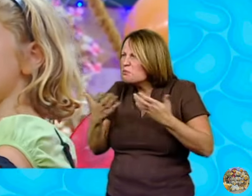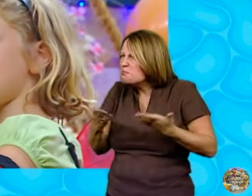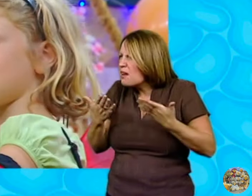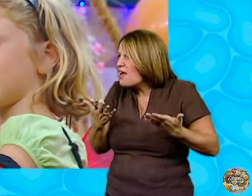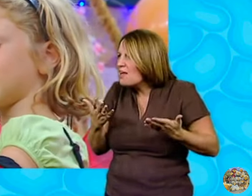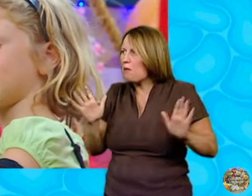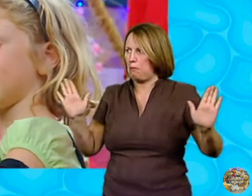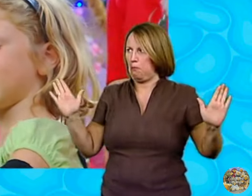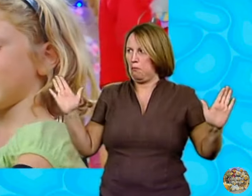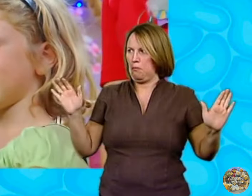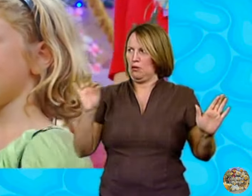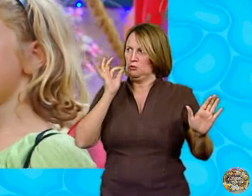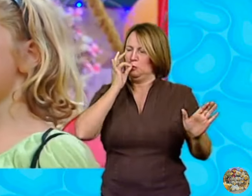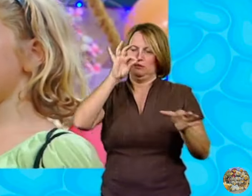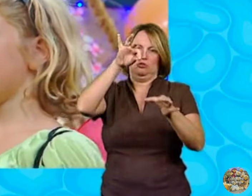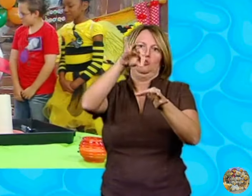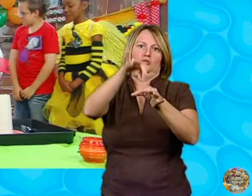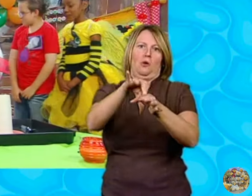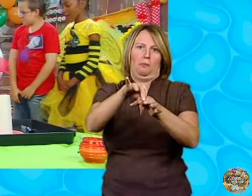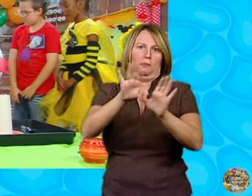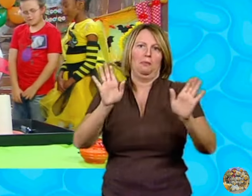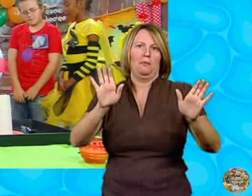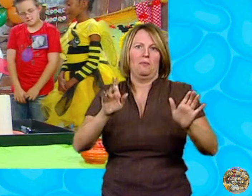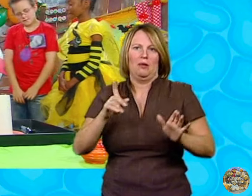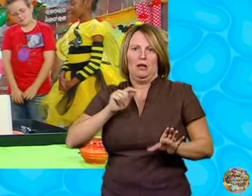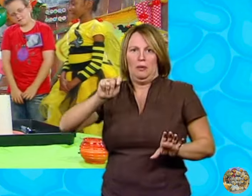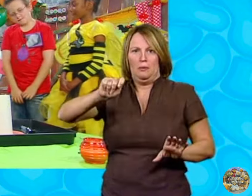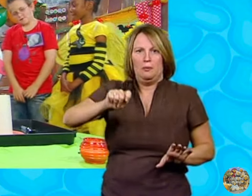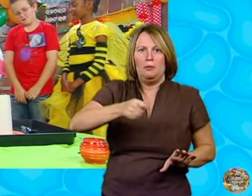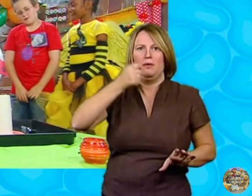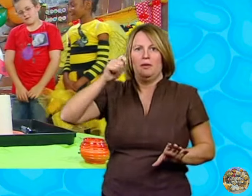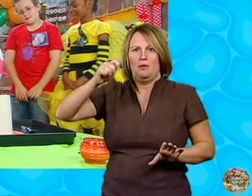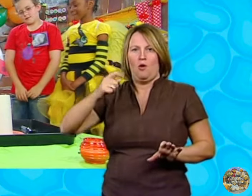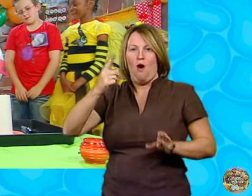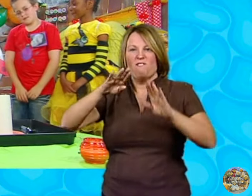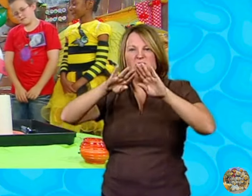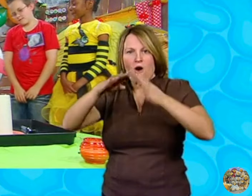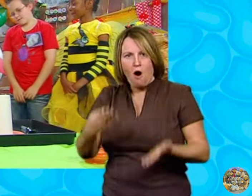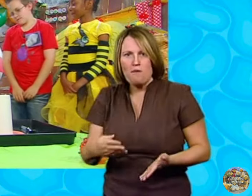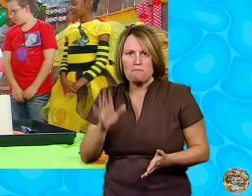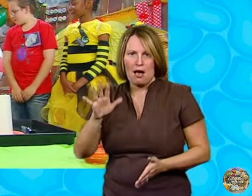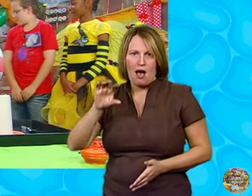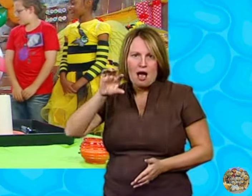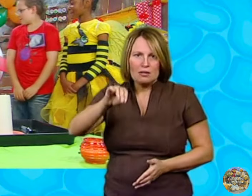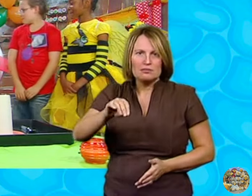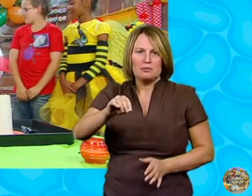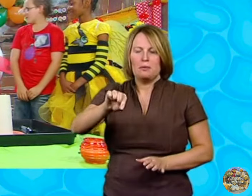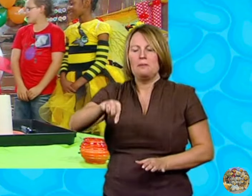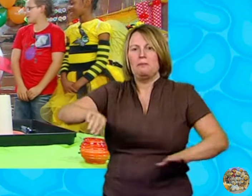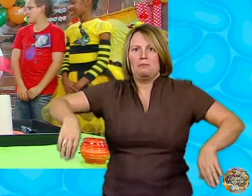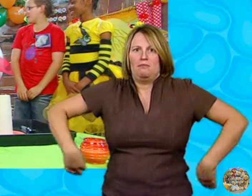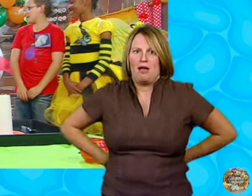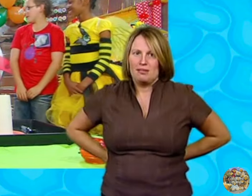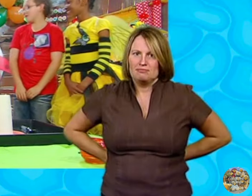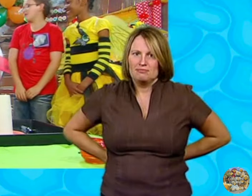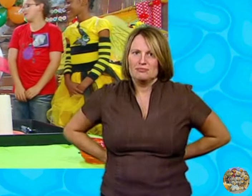put the pumpkin sweet on the top, and then you have to take little spoonfuls, and then whoever makes it fall in, they've got to put their hands